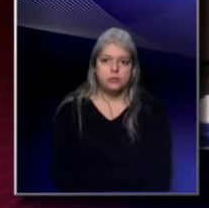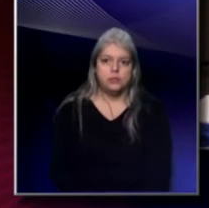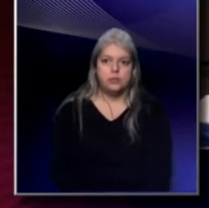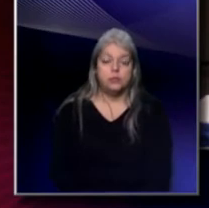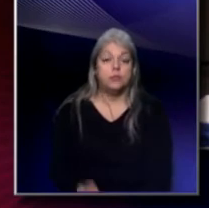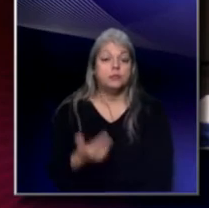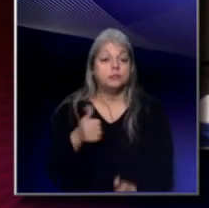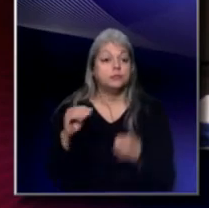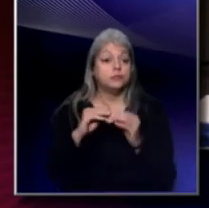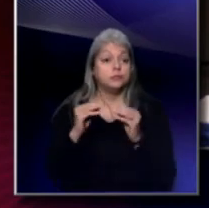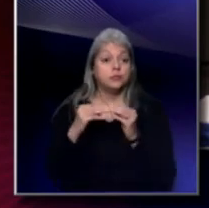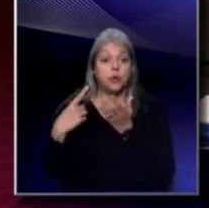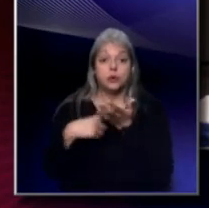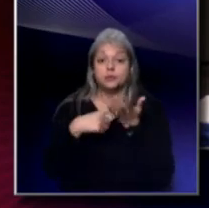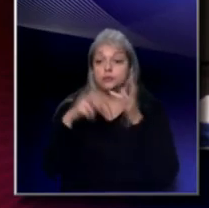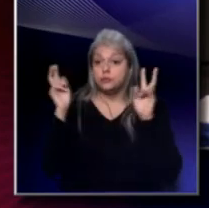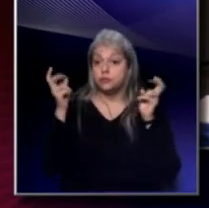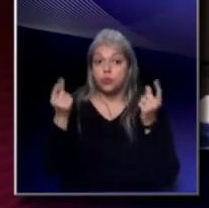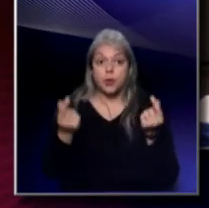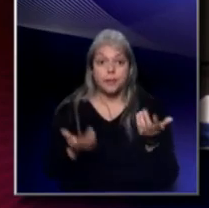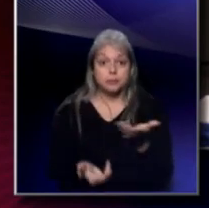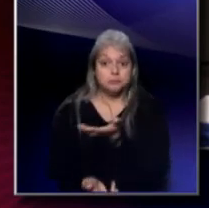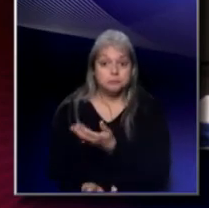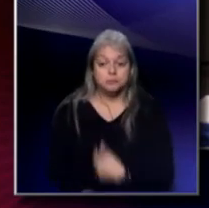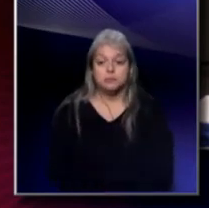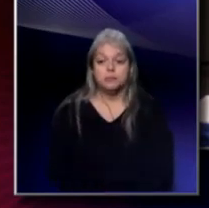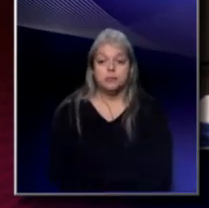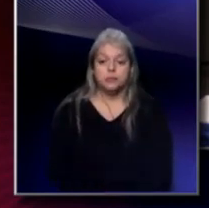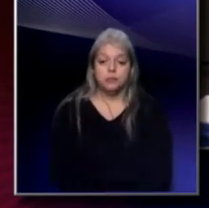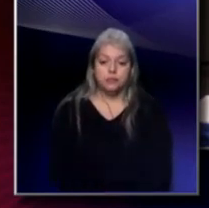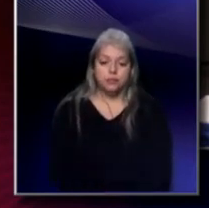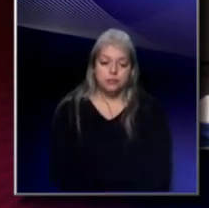Any other topics people would like covered?